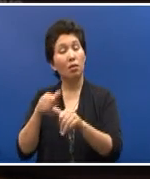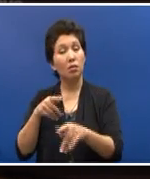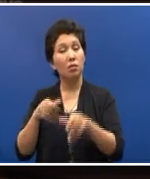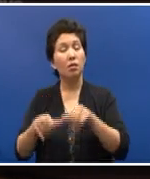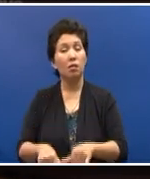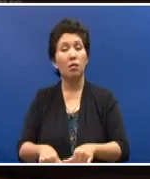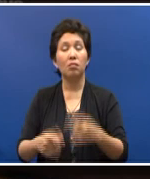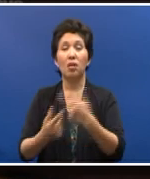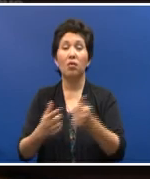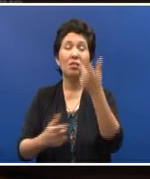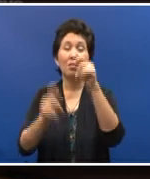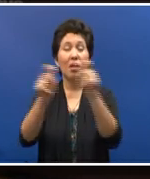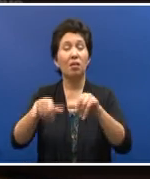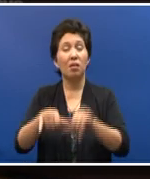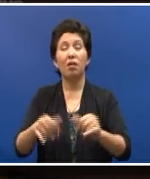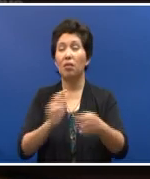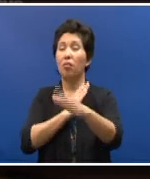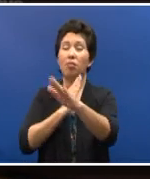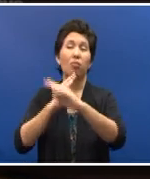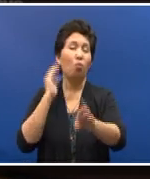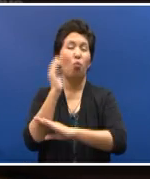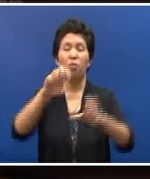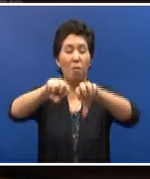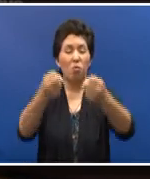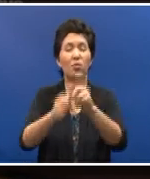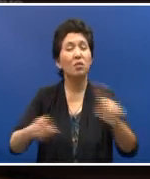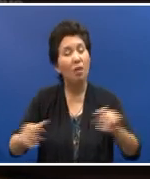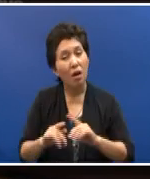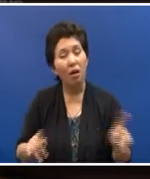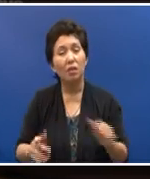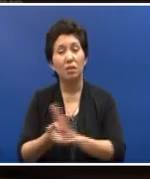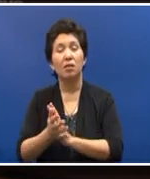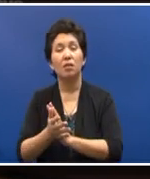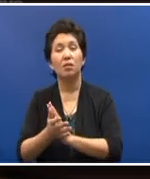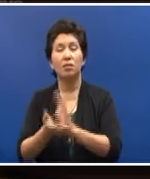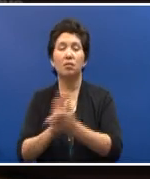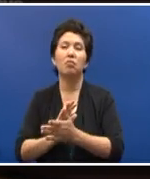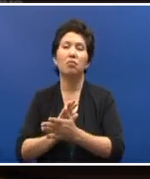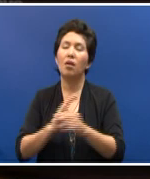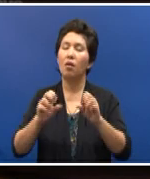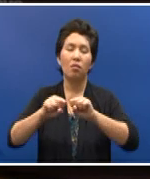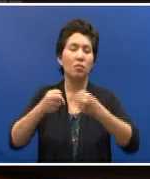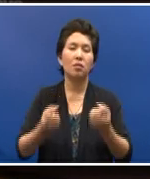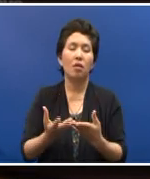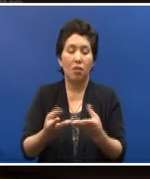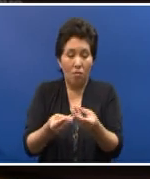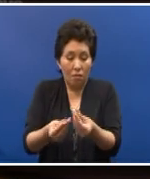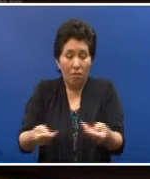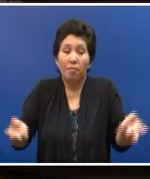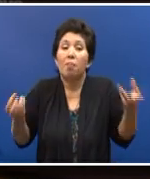from their habitat, and the increasing rate of soil erosion.